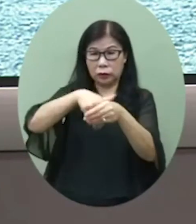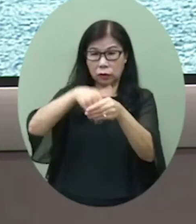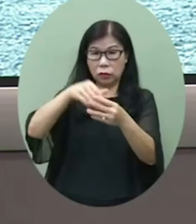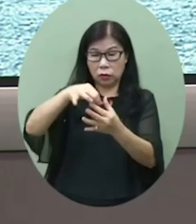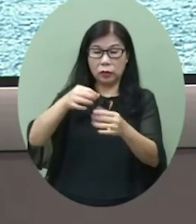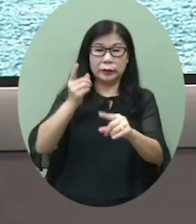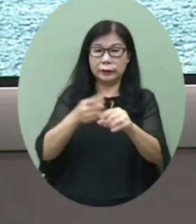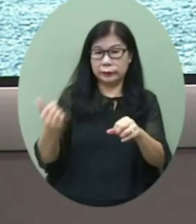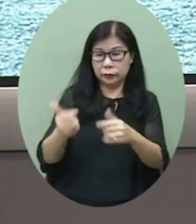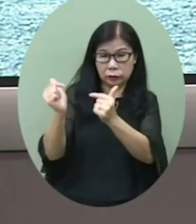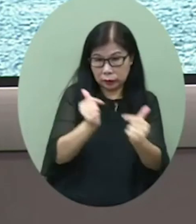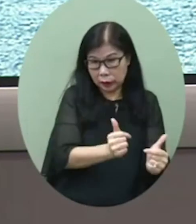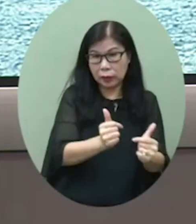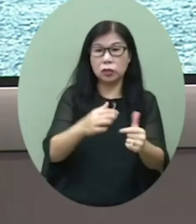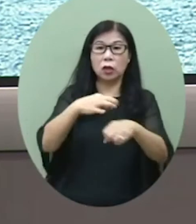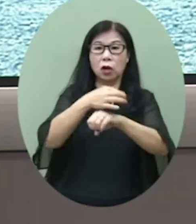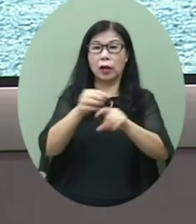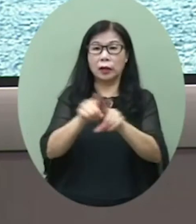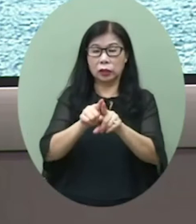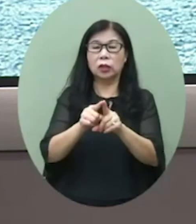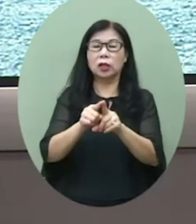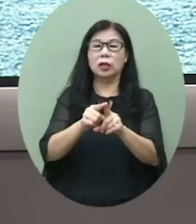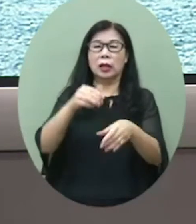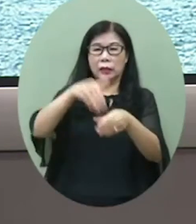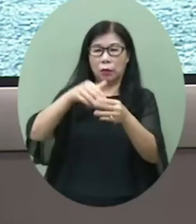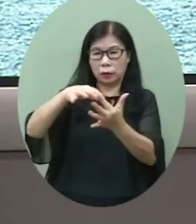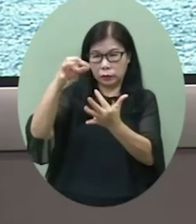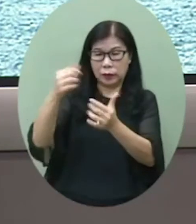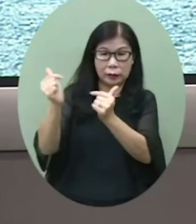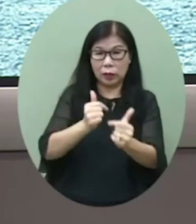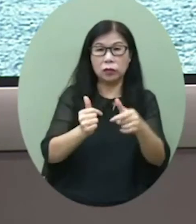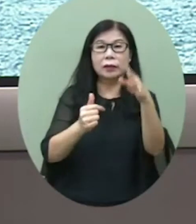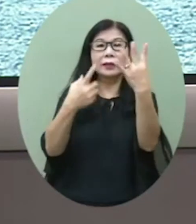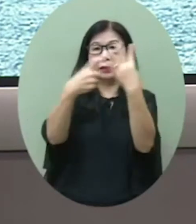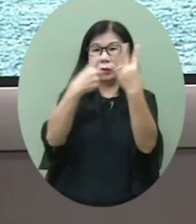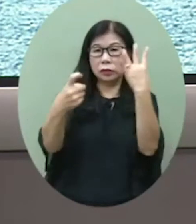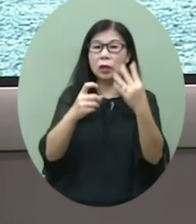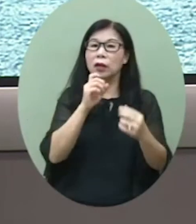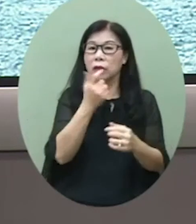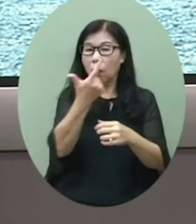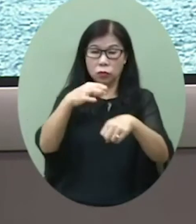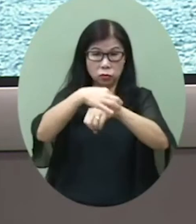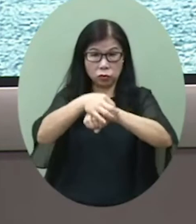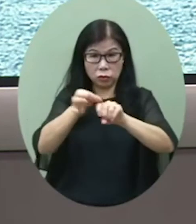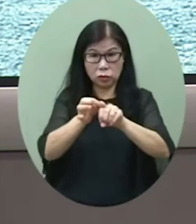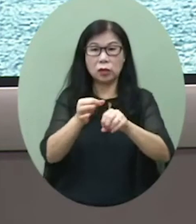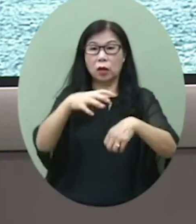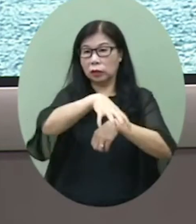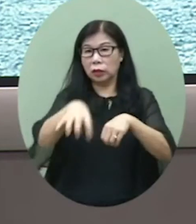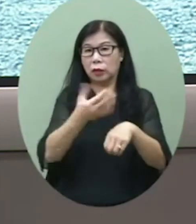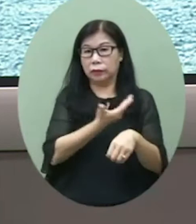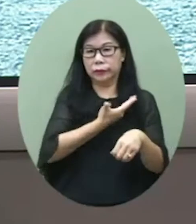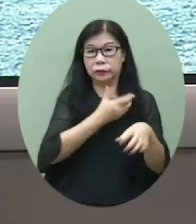to defer the elections because of the pandemic, and 49 countries and places managed to proceed with the